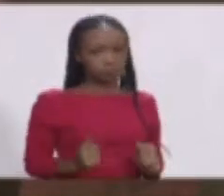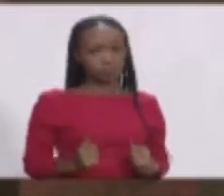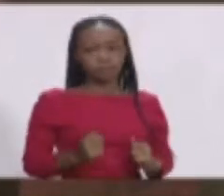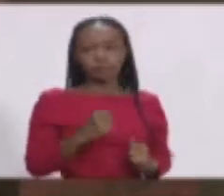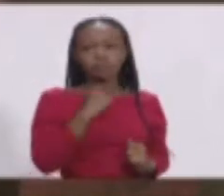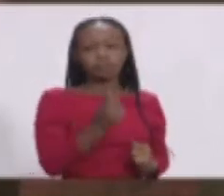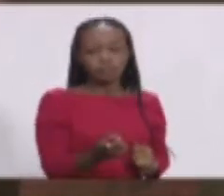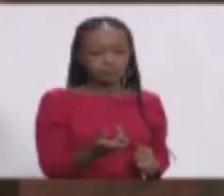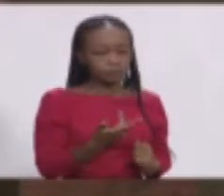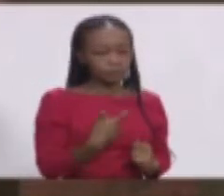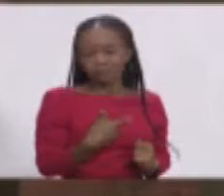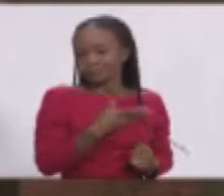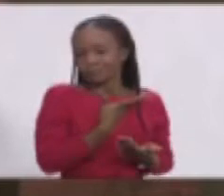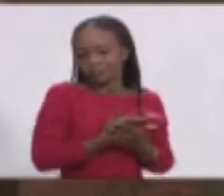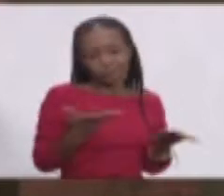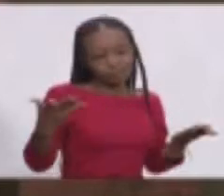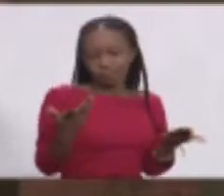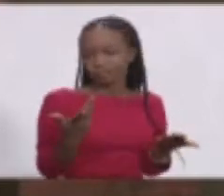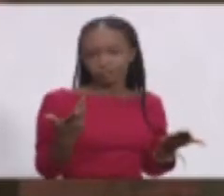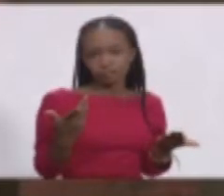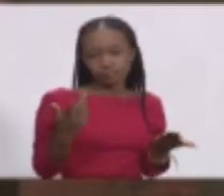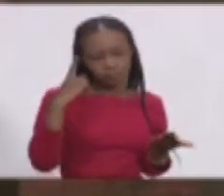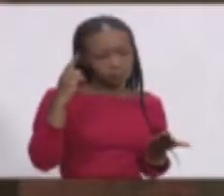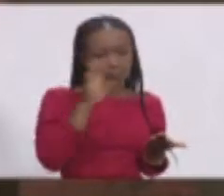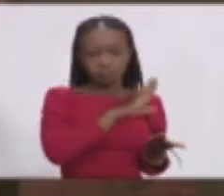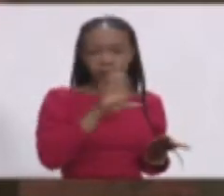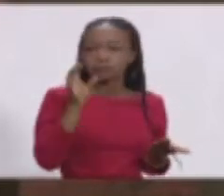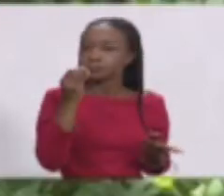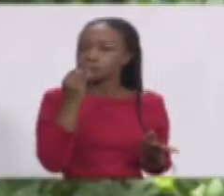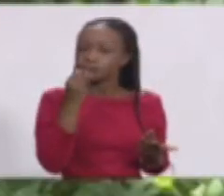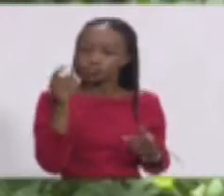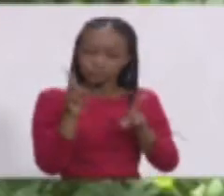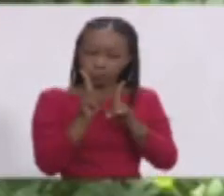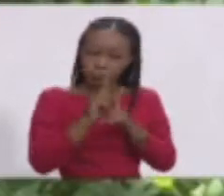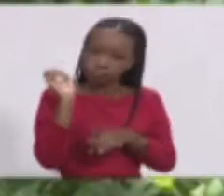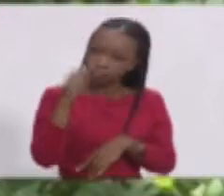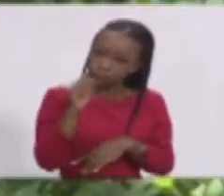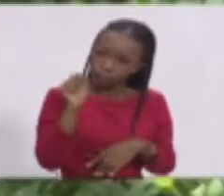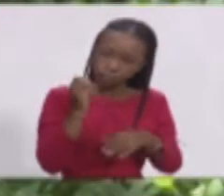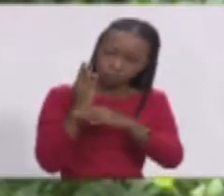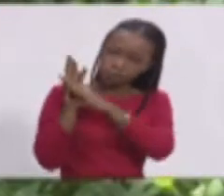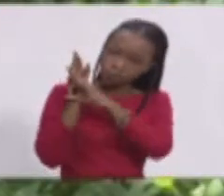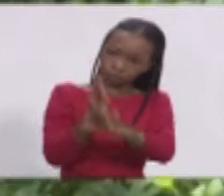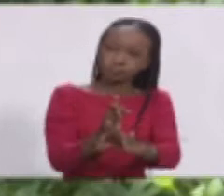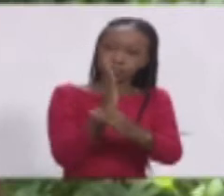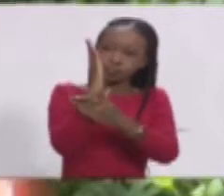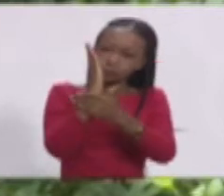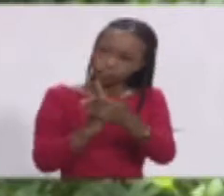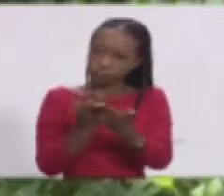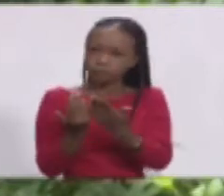say, earn a living, make something for their food, and maybe this way we can push for some sort